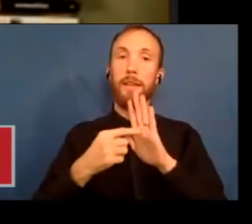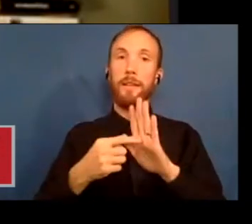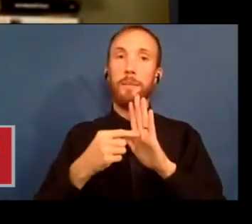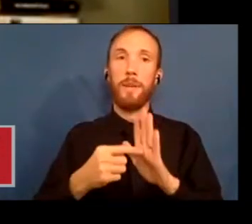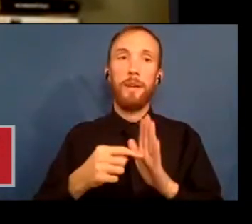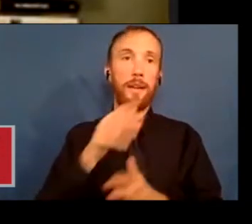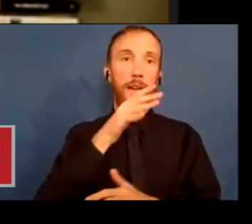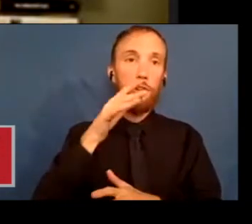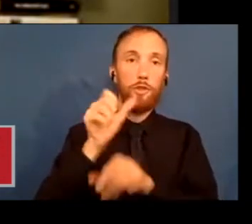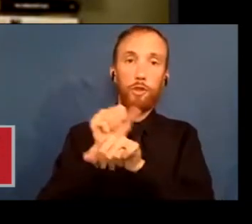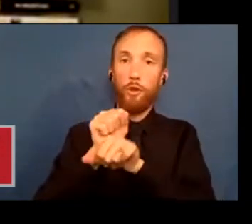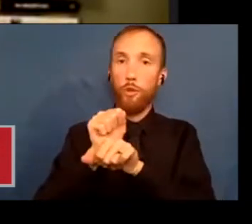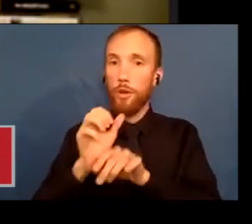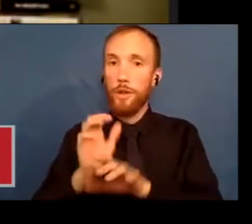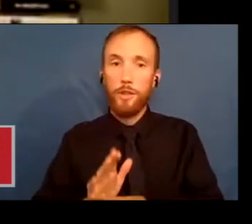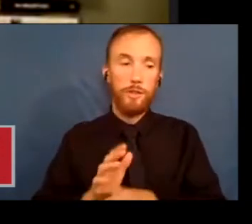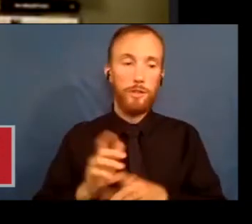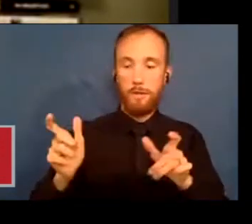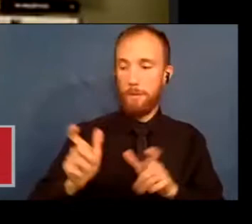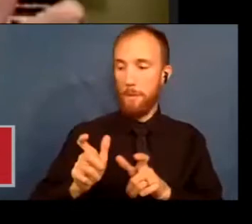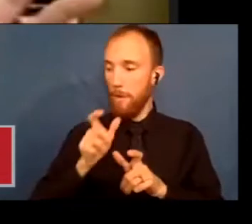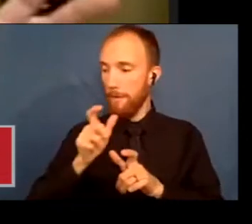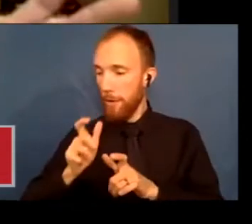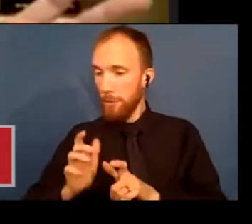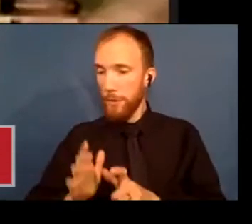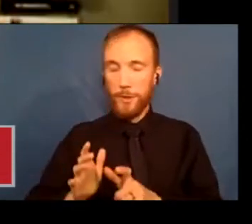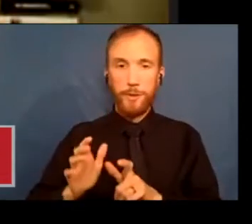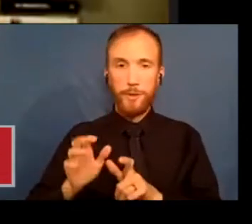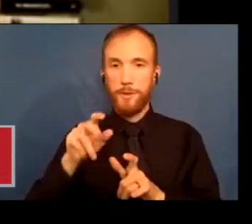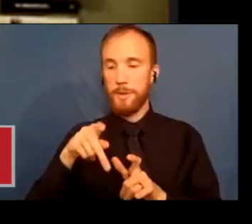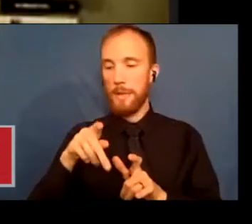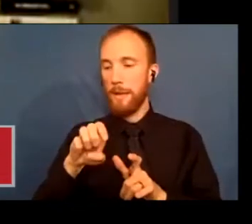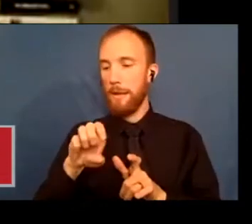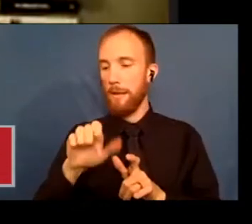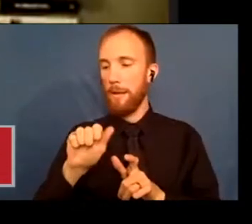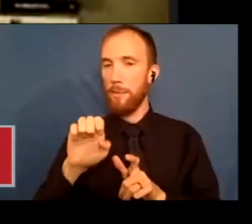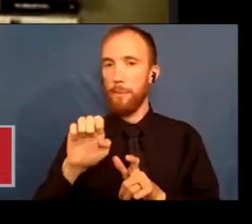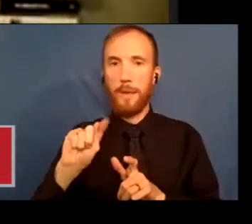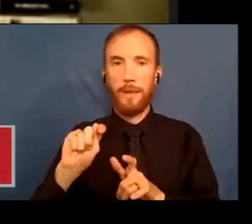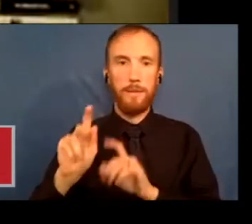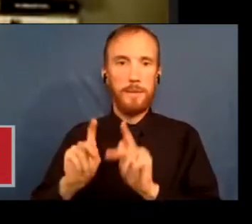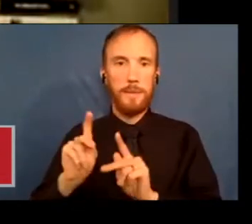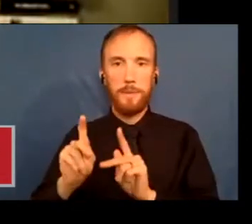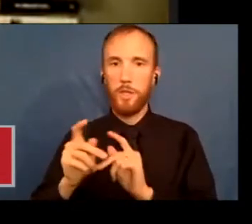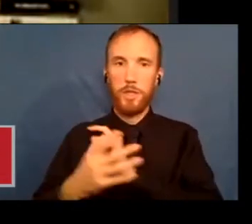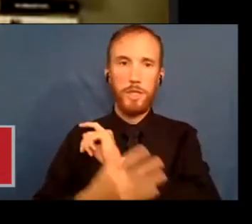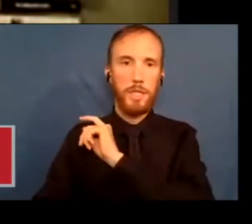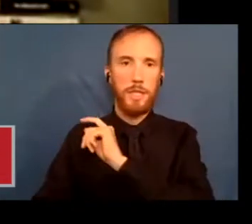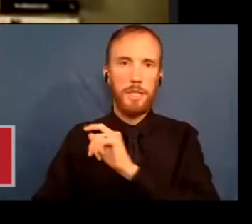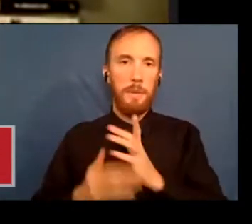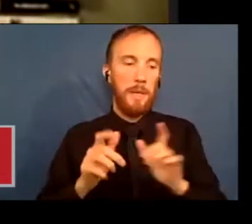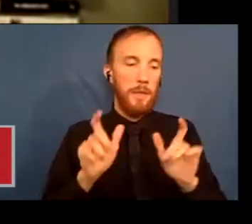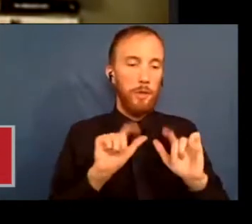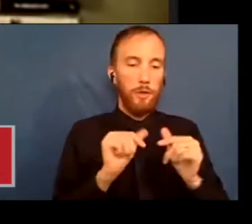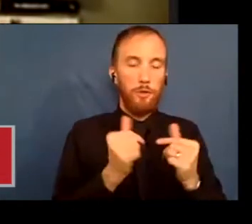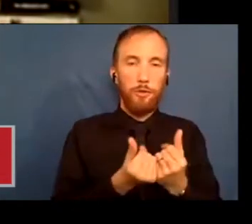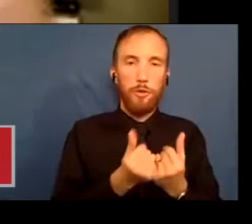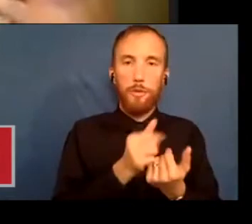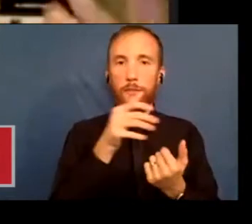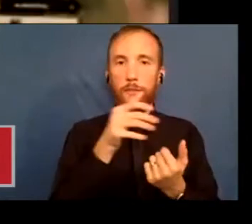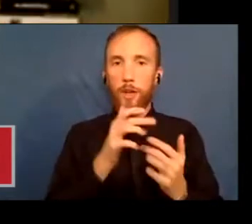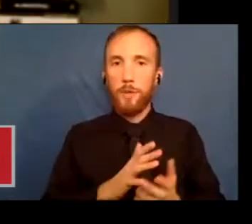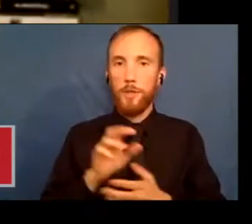even small farmers, there will be a group of farmers or small peasants or agricultural workers who